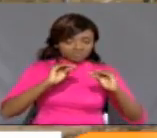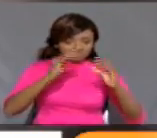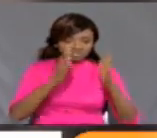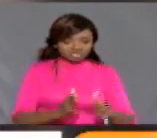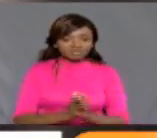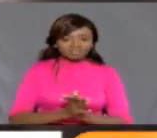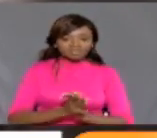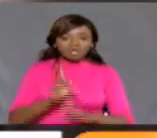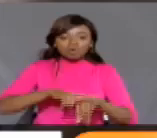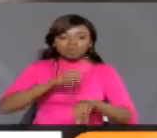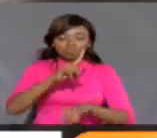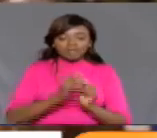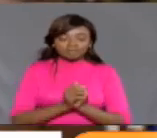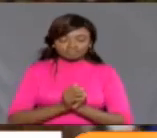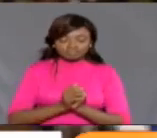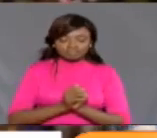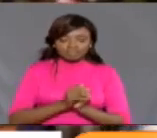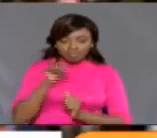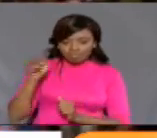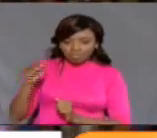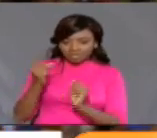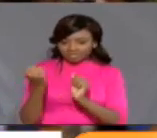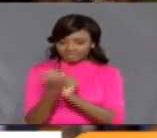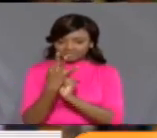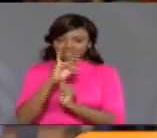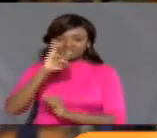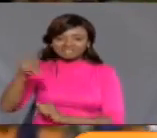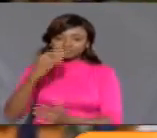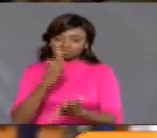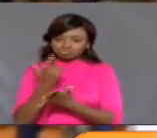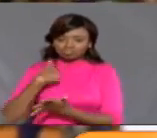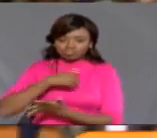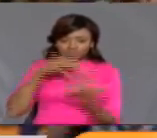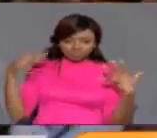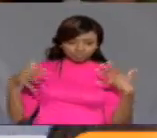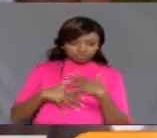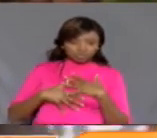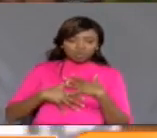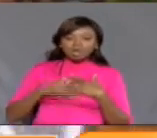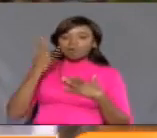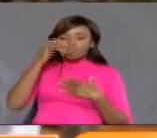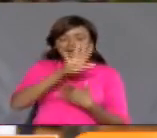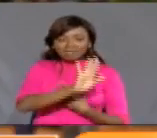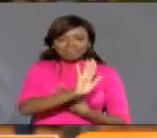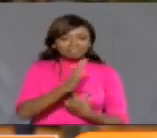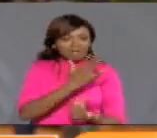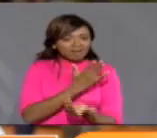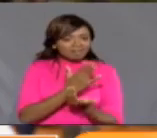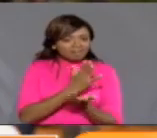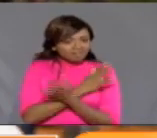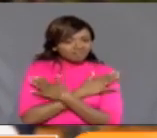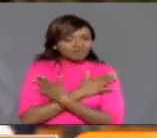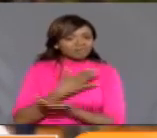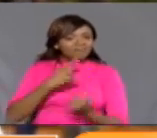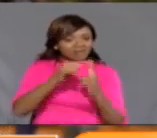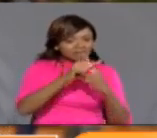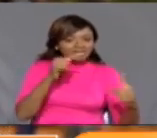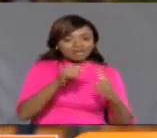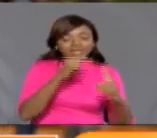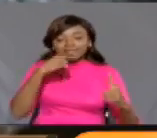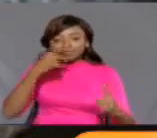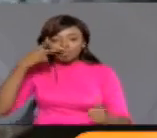the morning of 13th of January. Na tumepata mpigo mkubwa sana kwa wenzetu kuweza kuuawa na magaidi wa